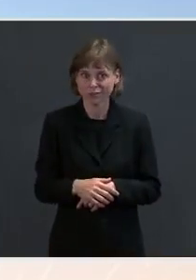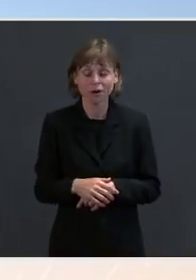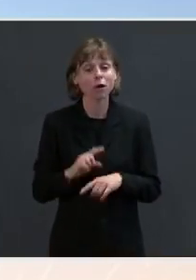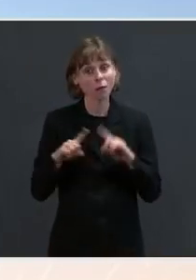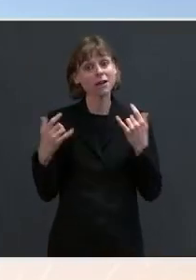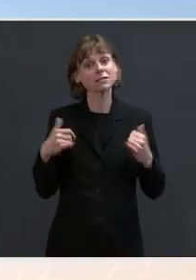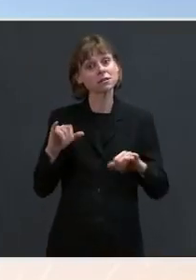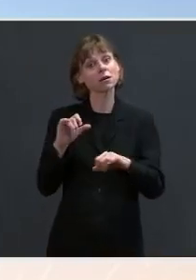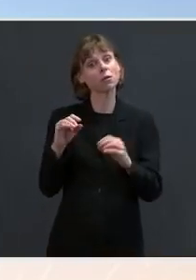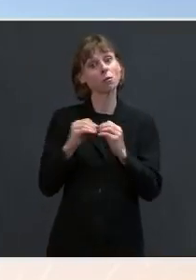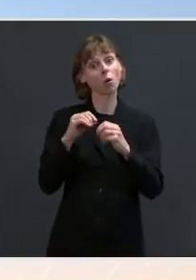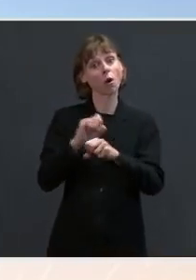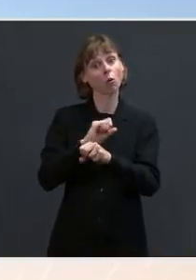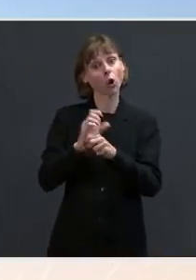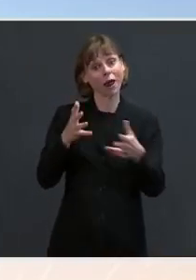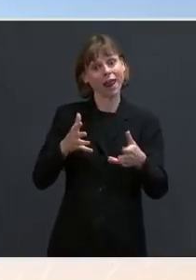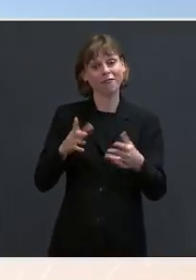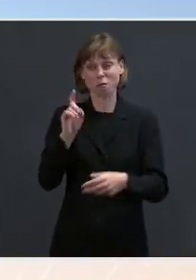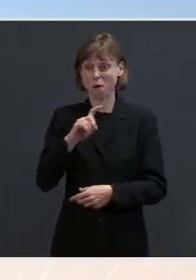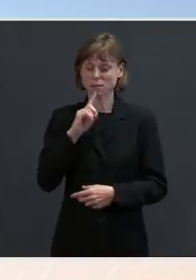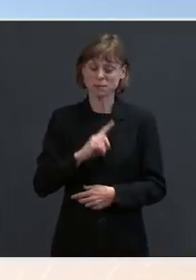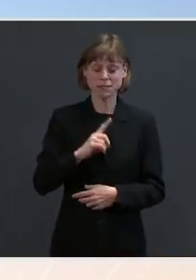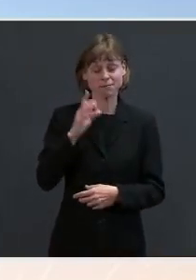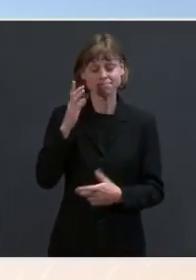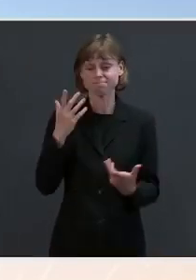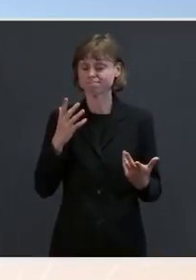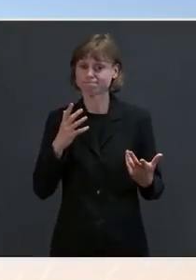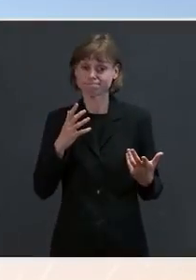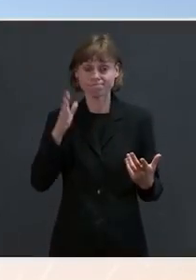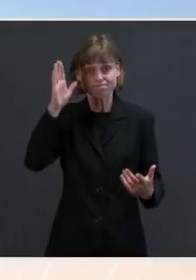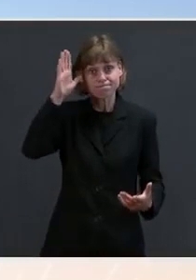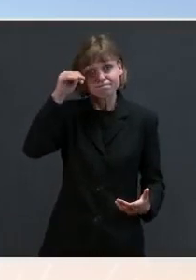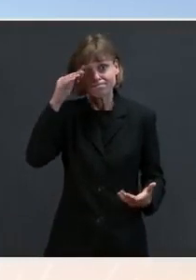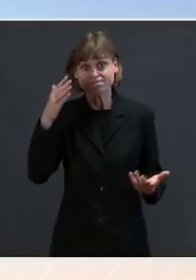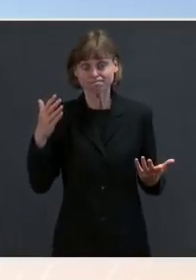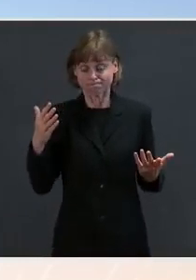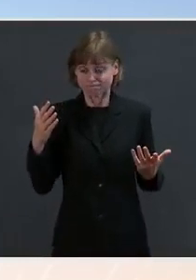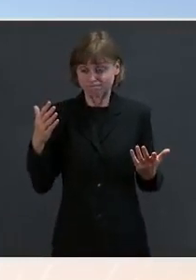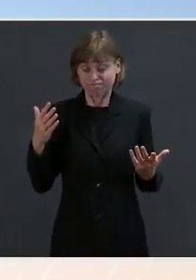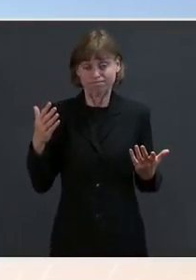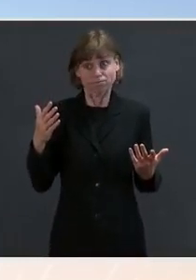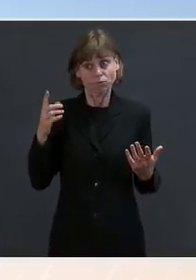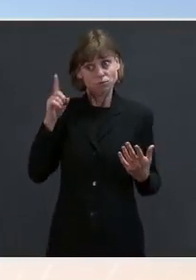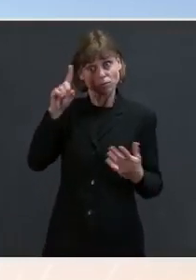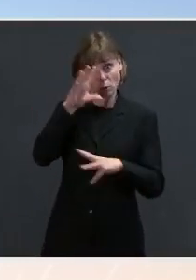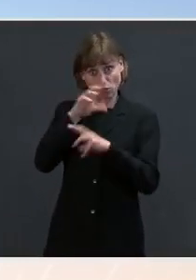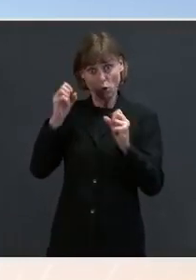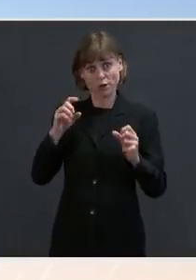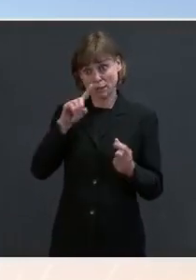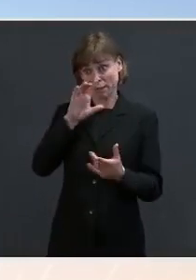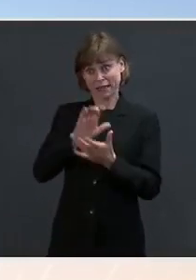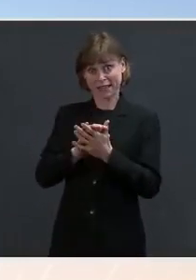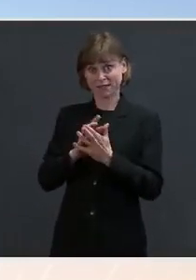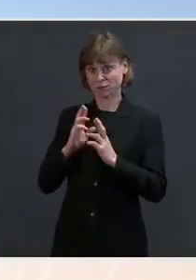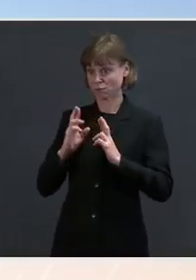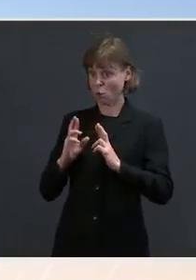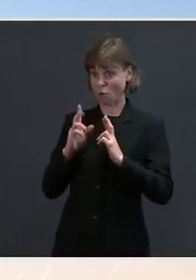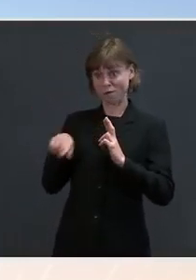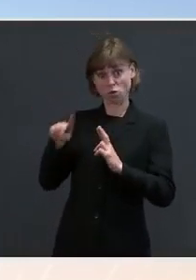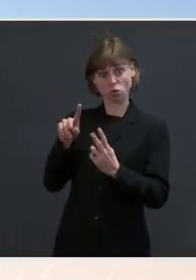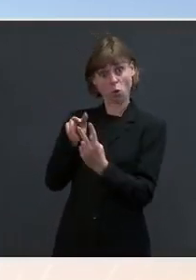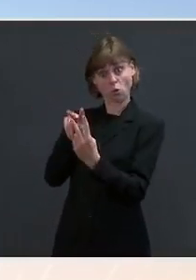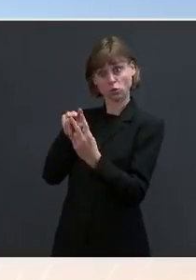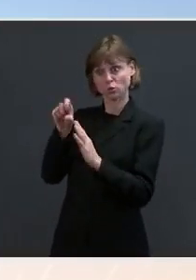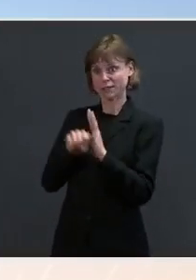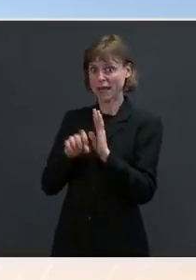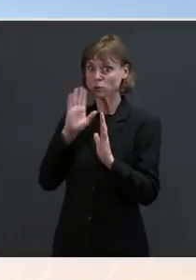to remain vigilant, and he believes that, and he's hopeful, that people in these states will continue to follow the guidelines that have been